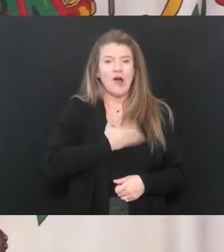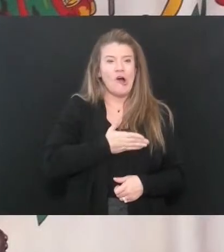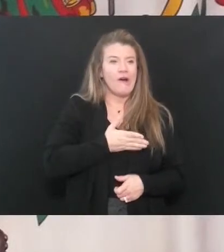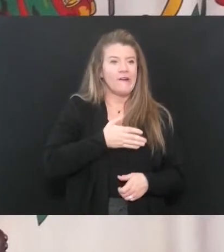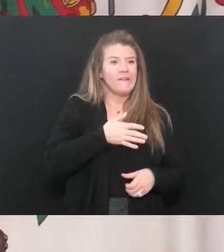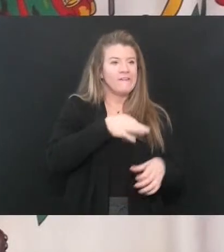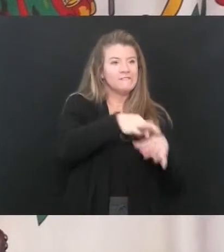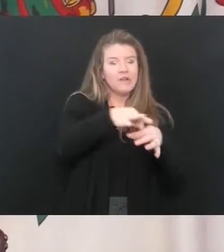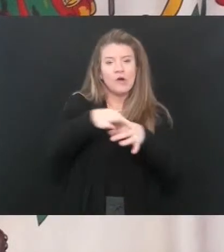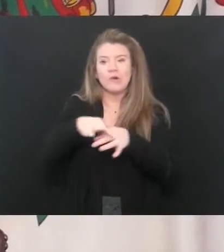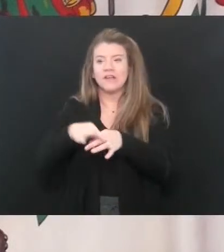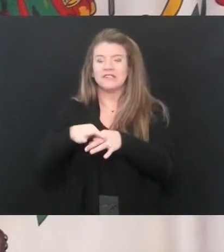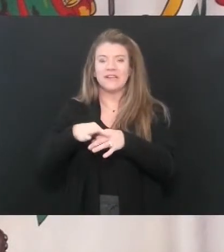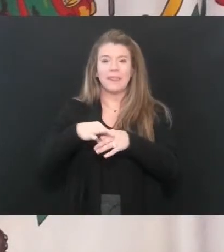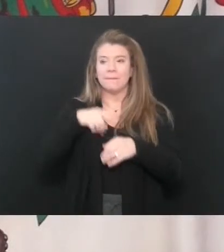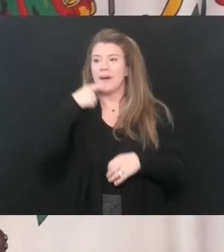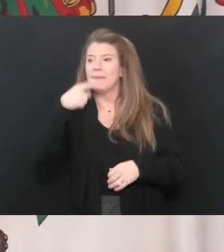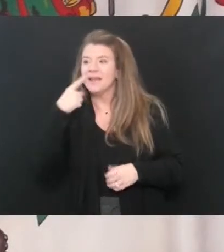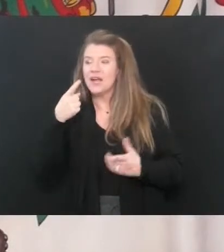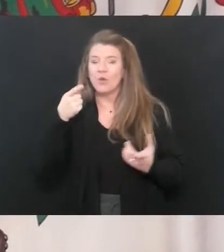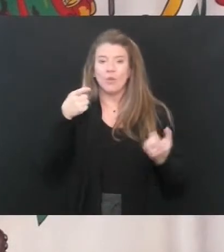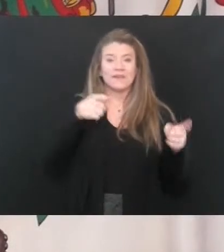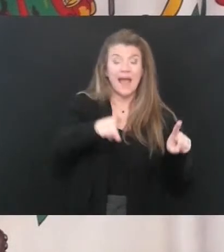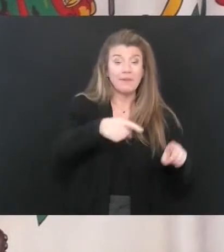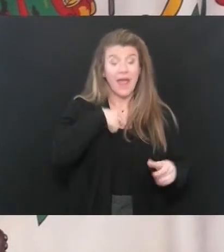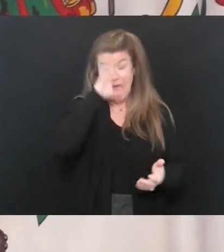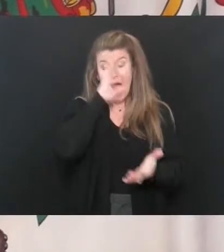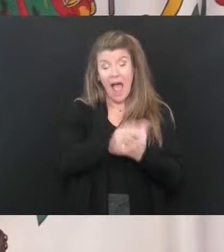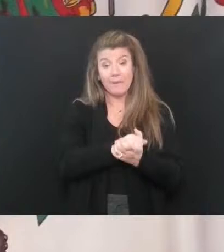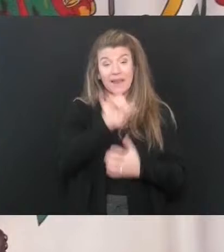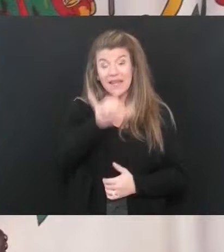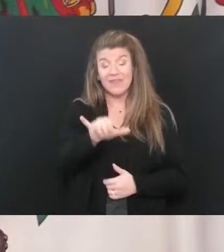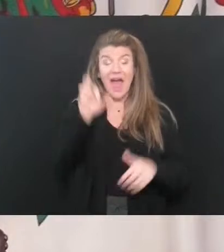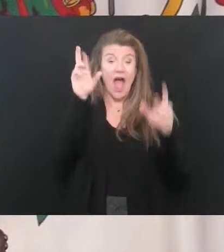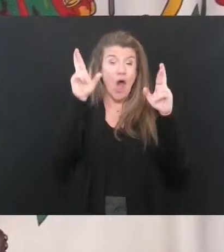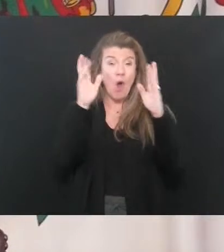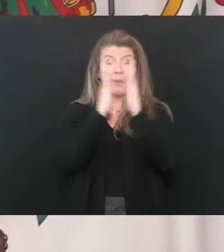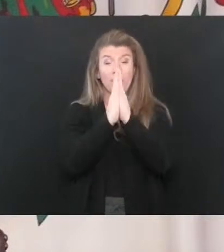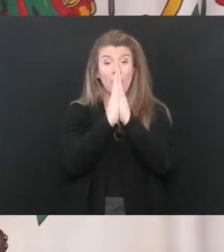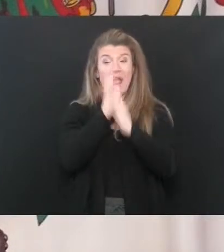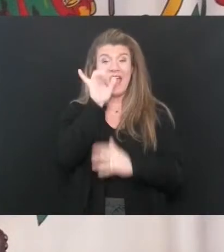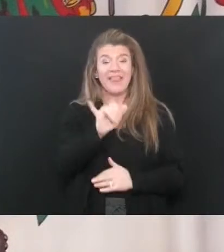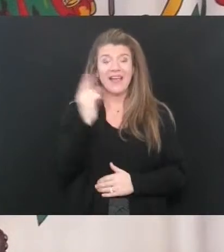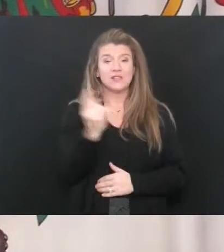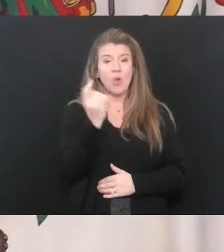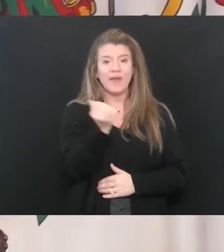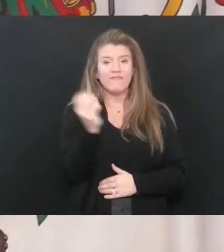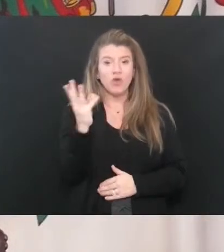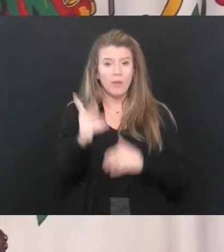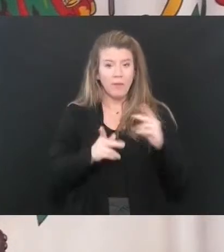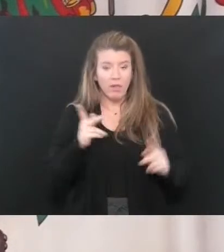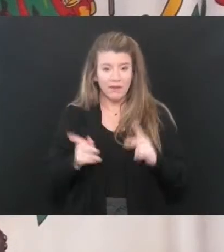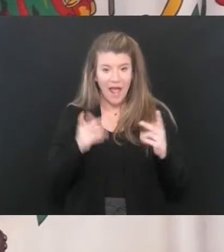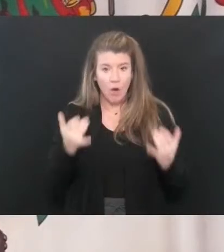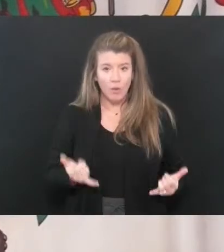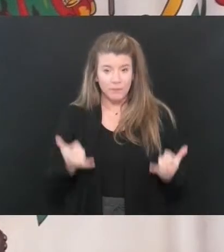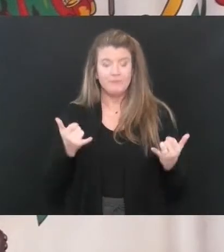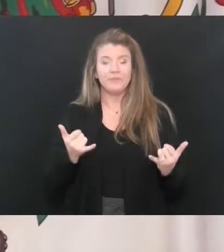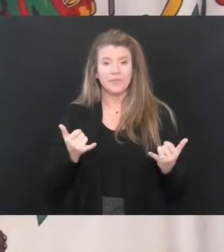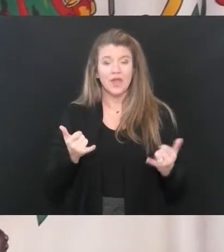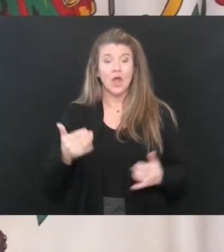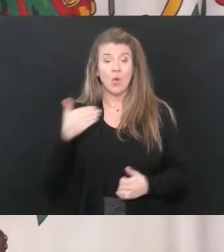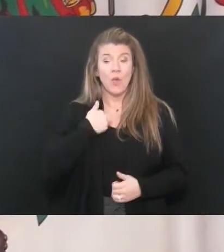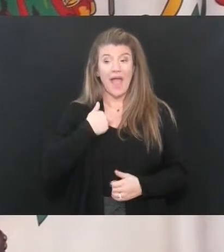we are with the public and everything. I do believe that. I hope and pray that's only a few. We had